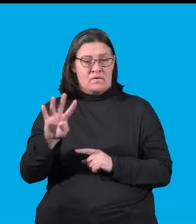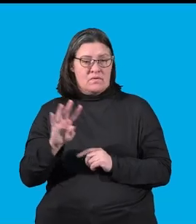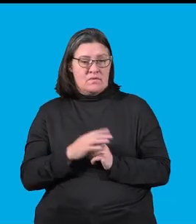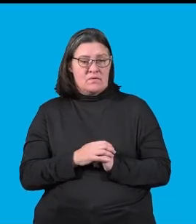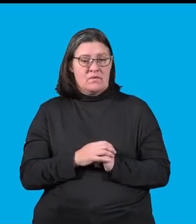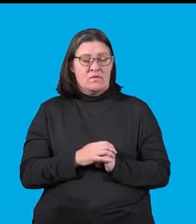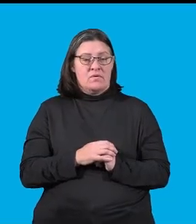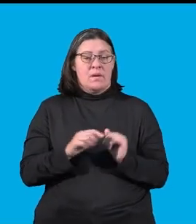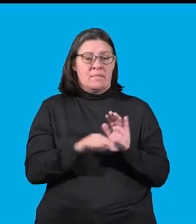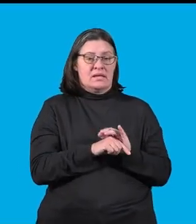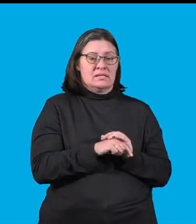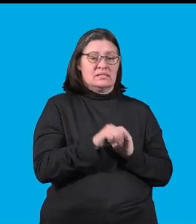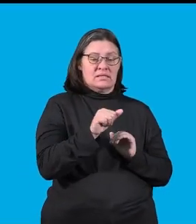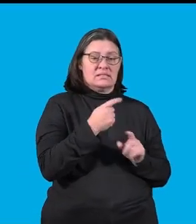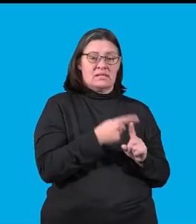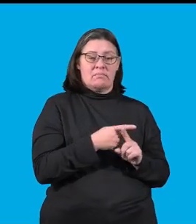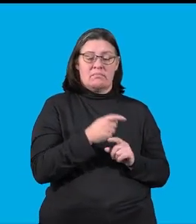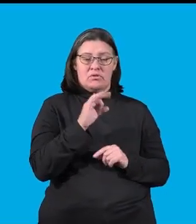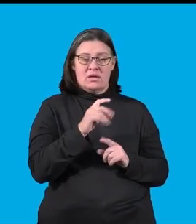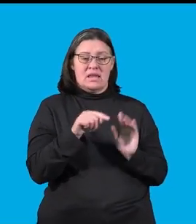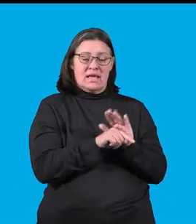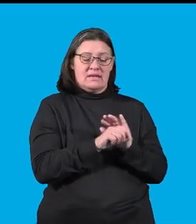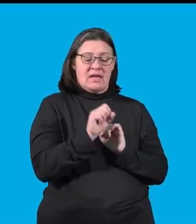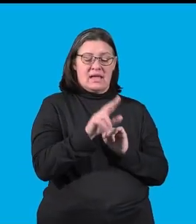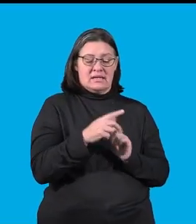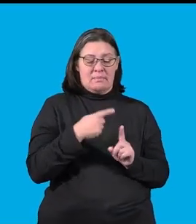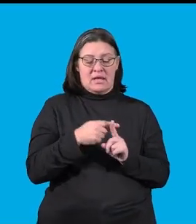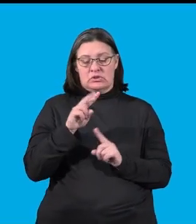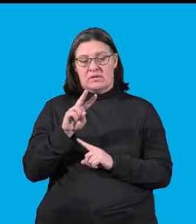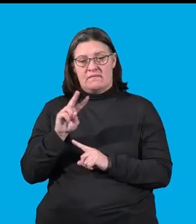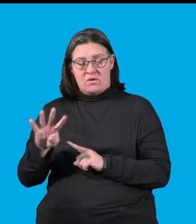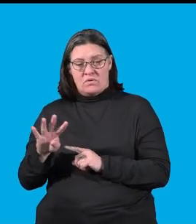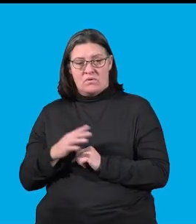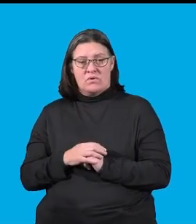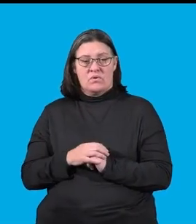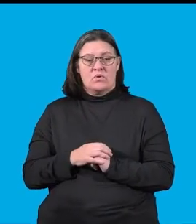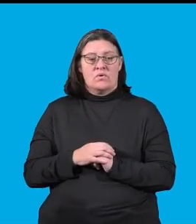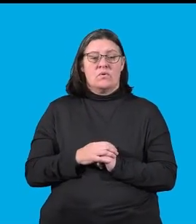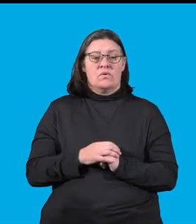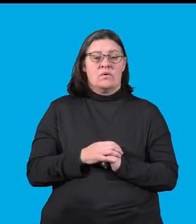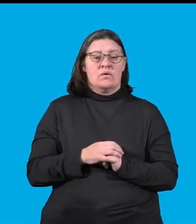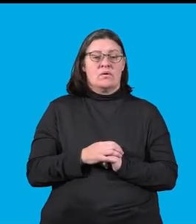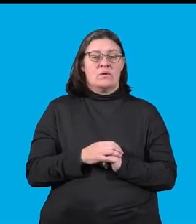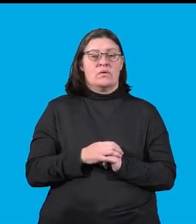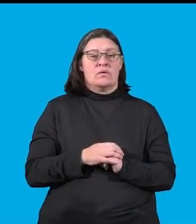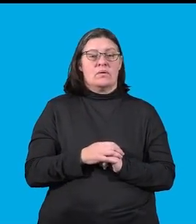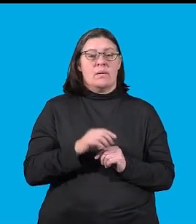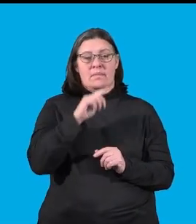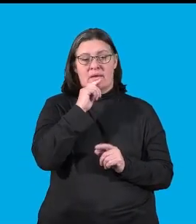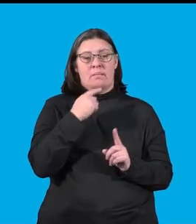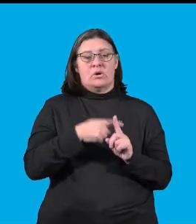plus 24. Minus 6 times 3, that's negative 18 plus 24, which